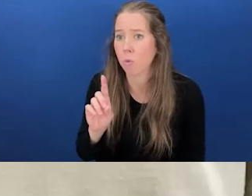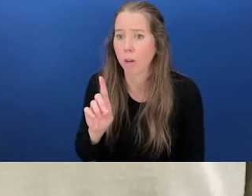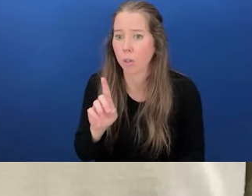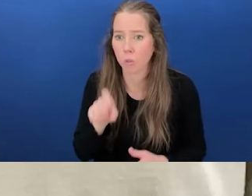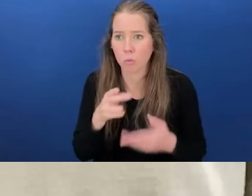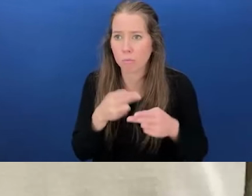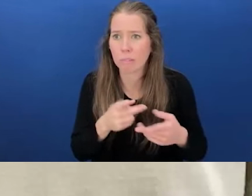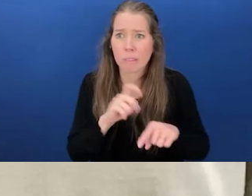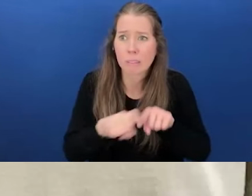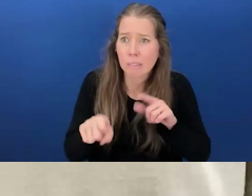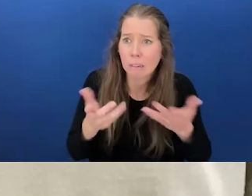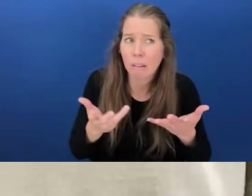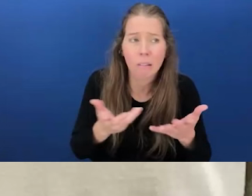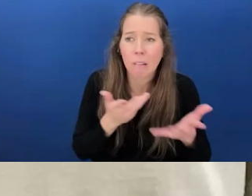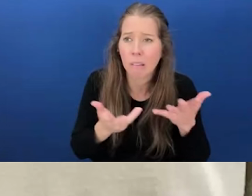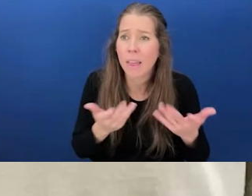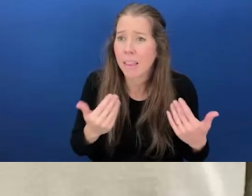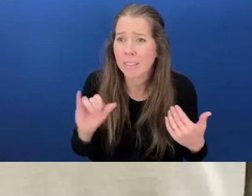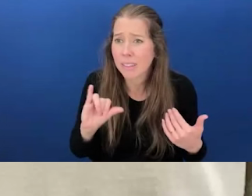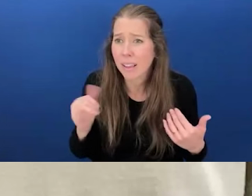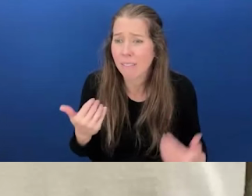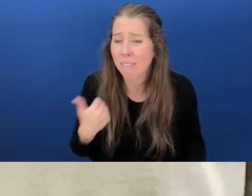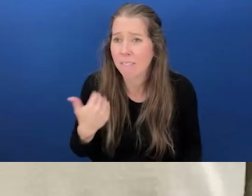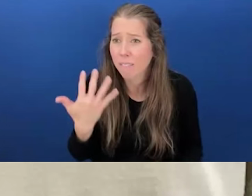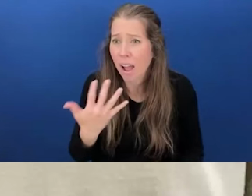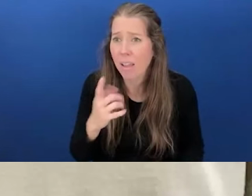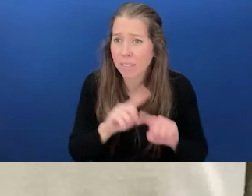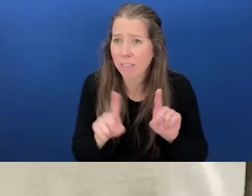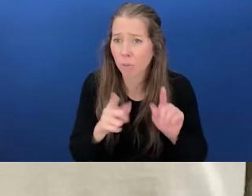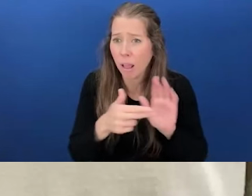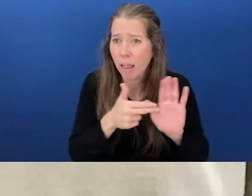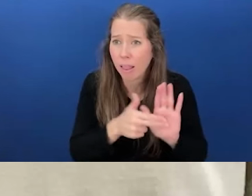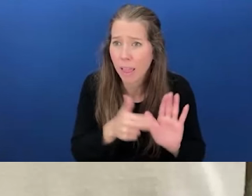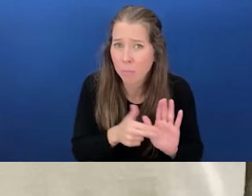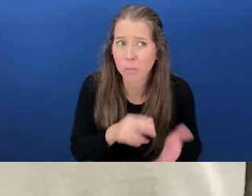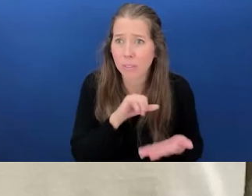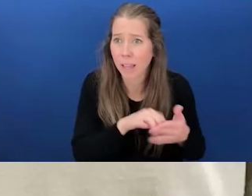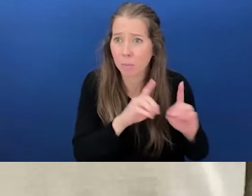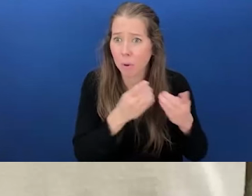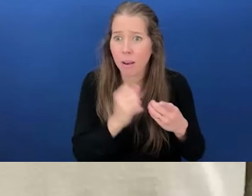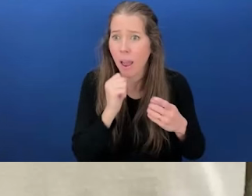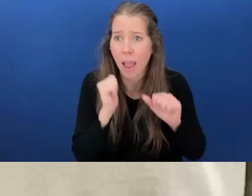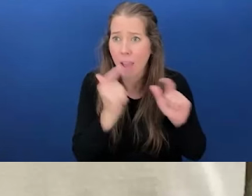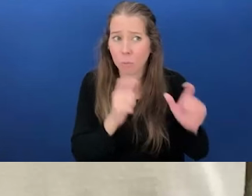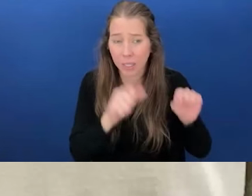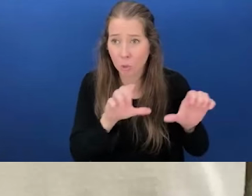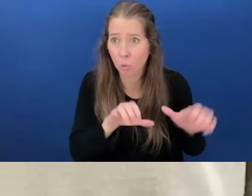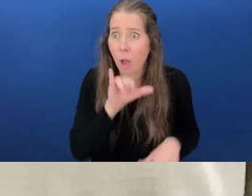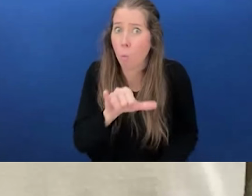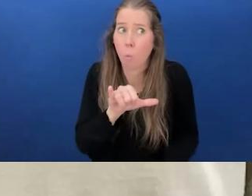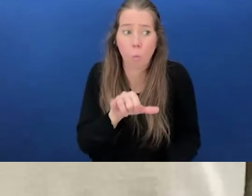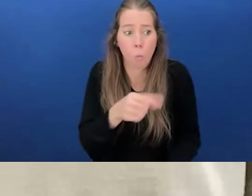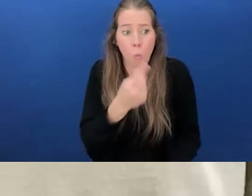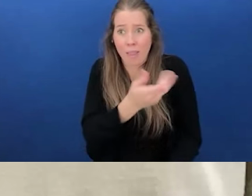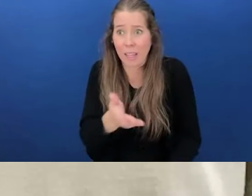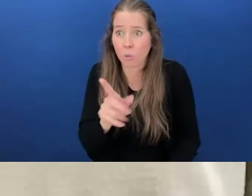admissions and records. Well, there's like 5, 7 different classifications, admissions and records. Not everybody can do that one thing that you're asking for. Maybe